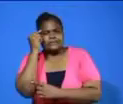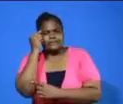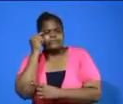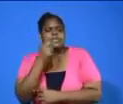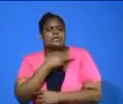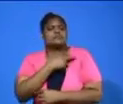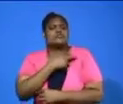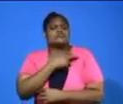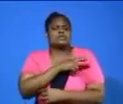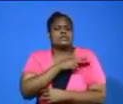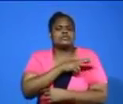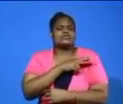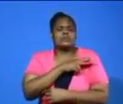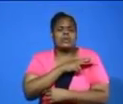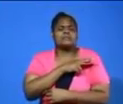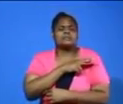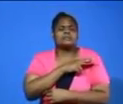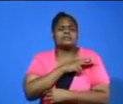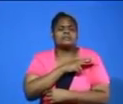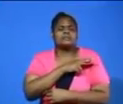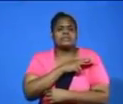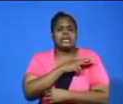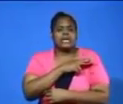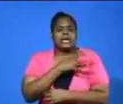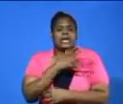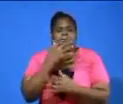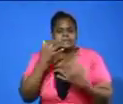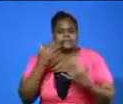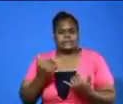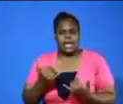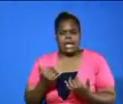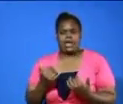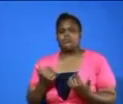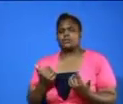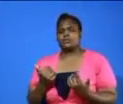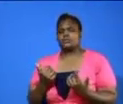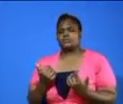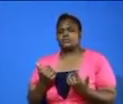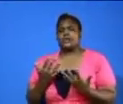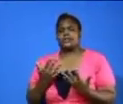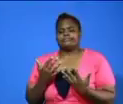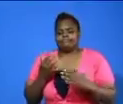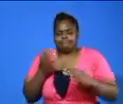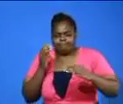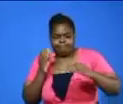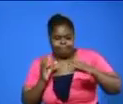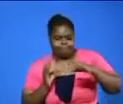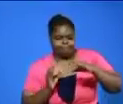religious horizon, and he found himself in a cave.